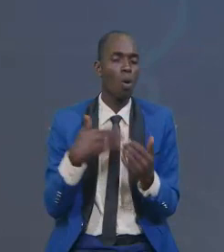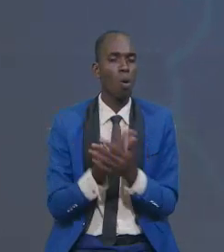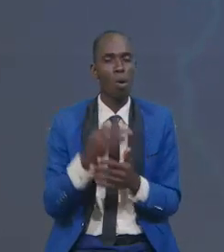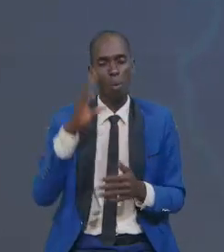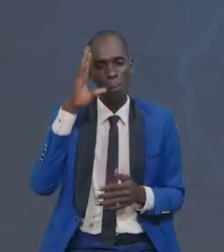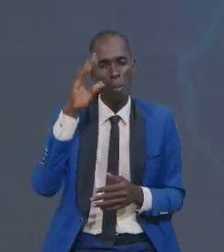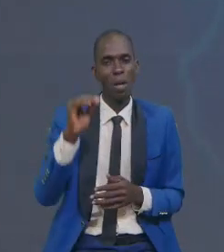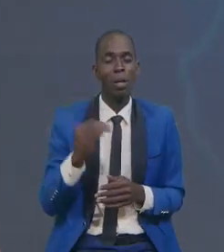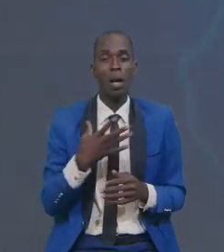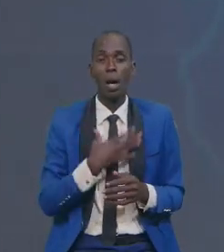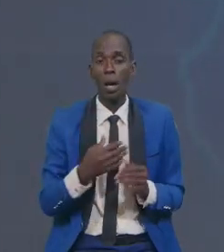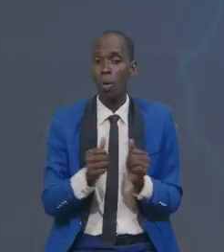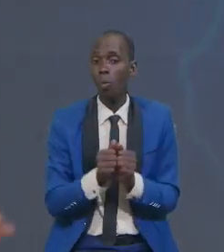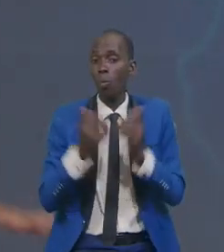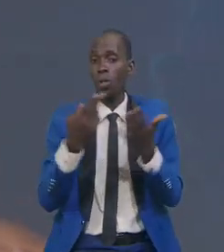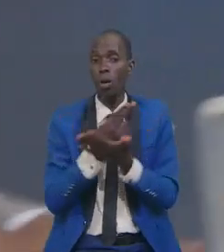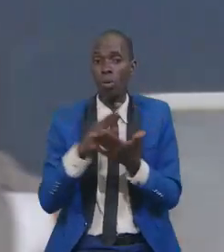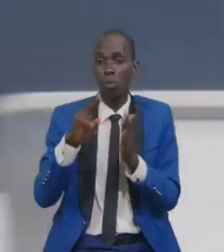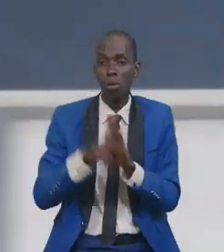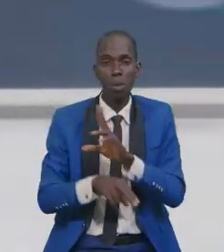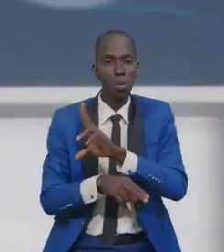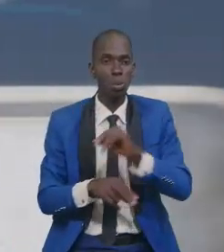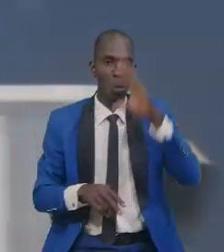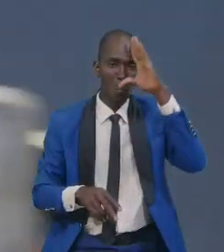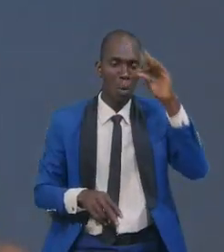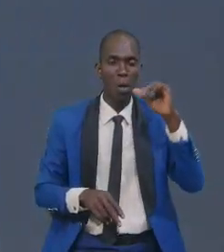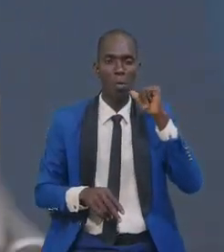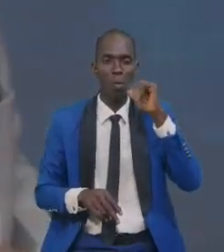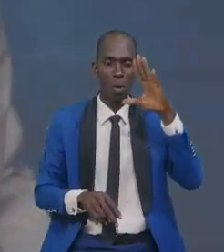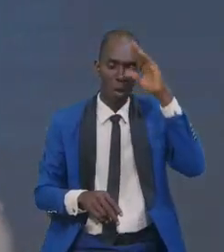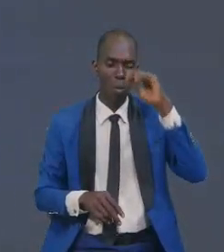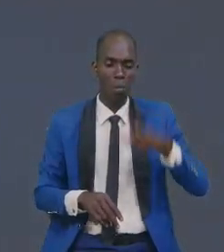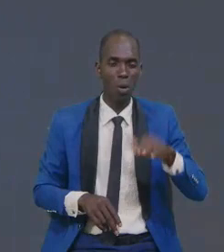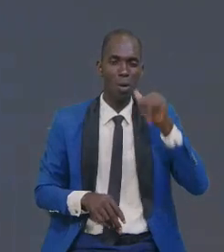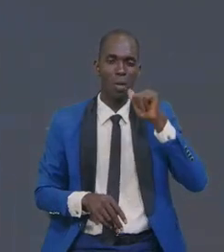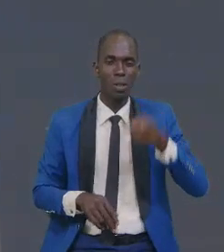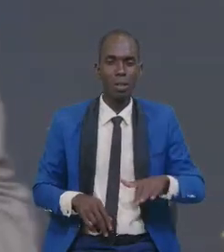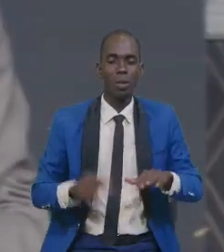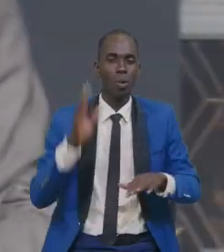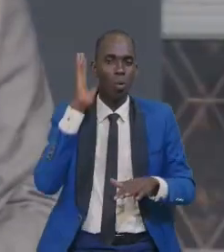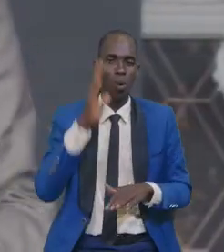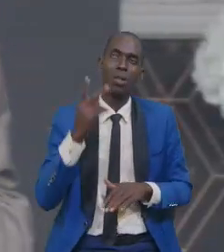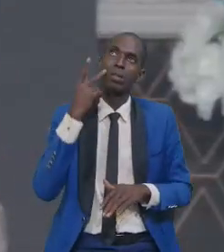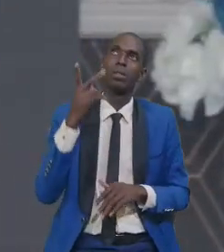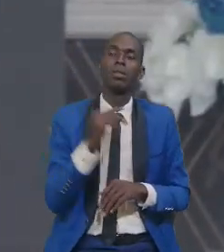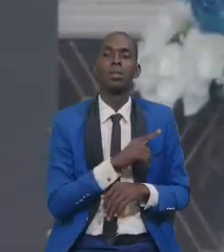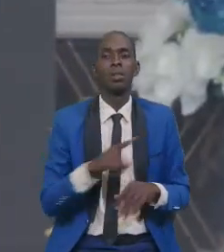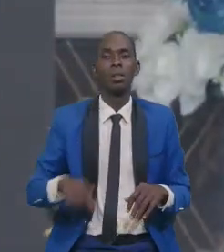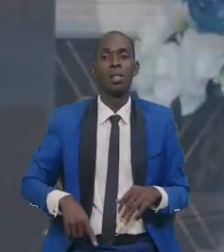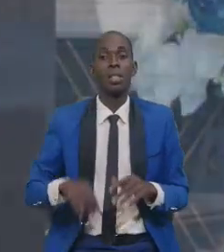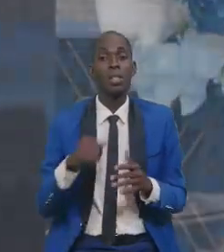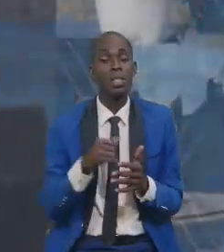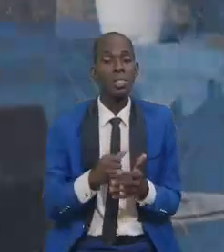without which no man, no woman, no boy, no girl will see the Lord. It takes